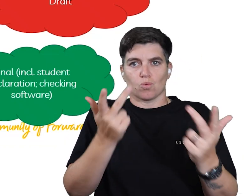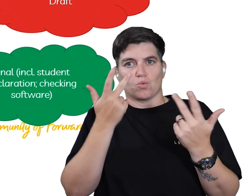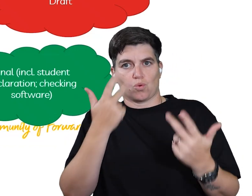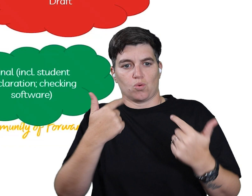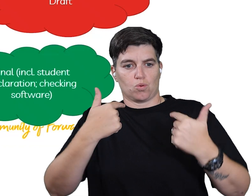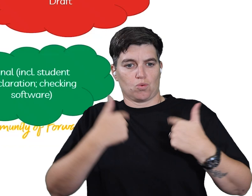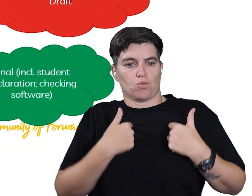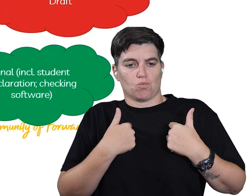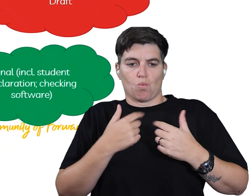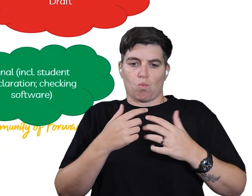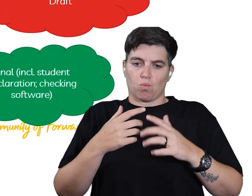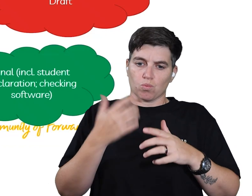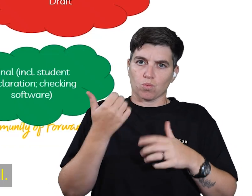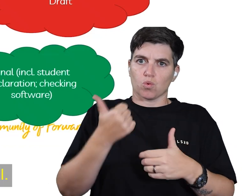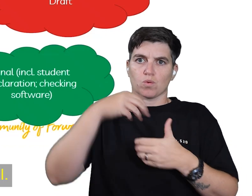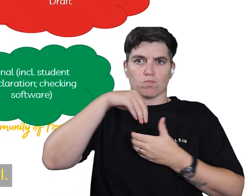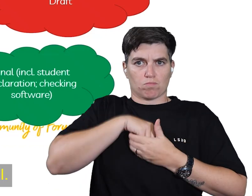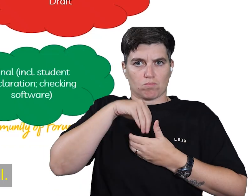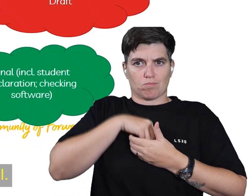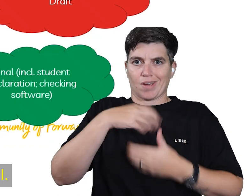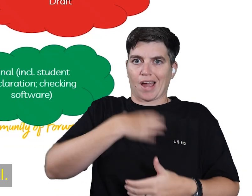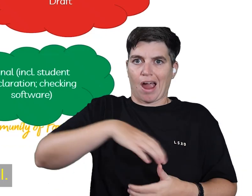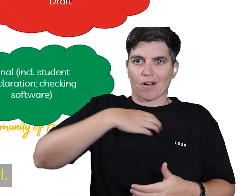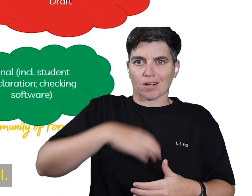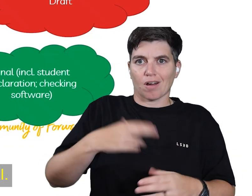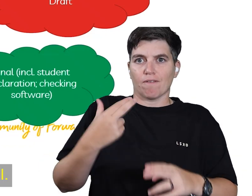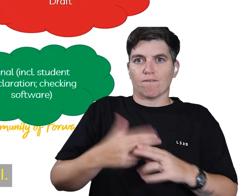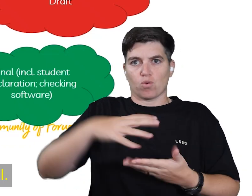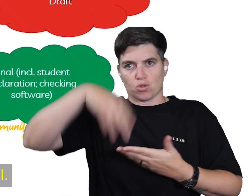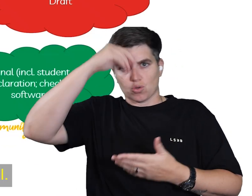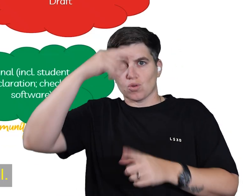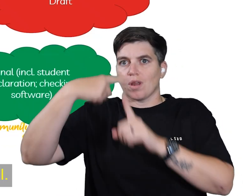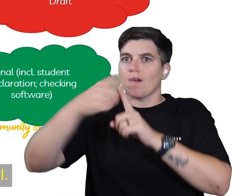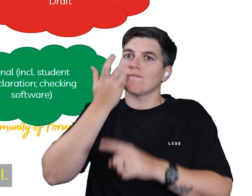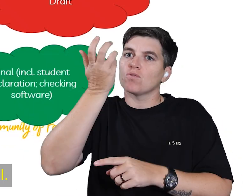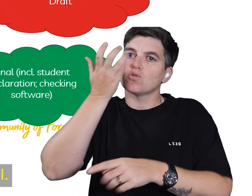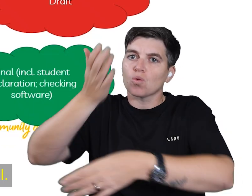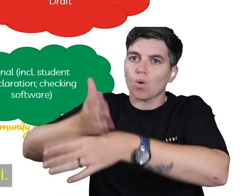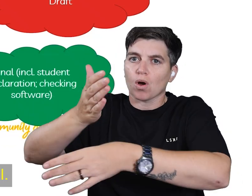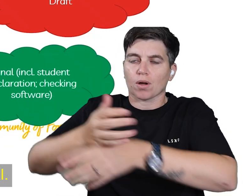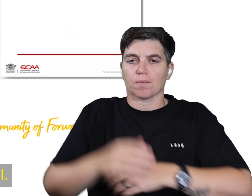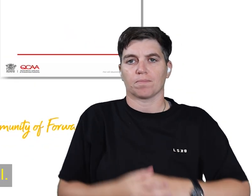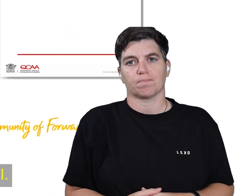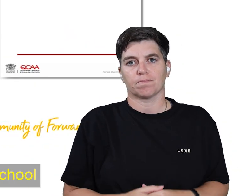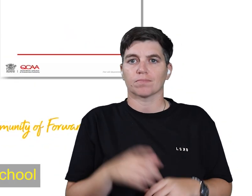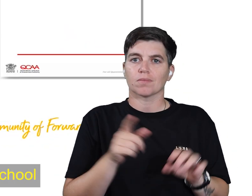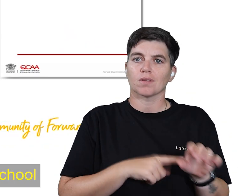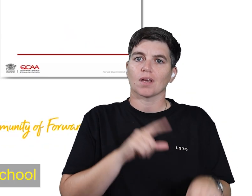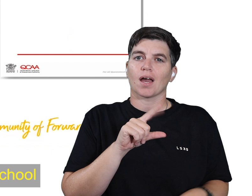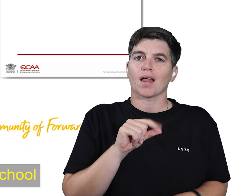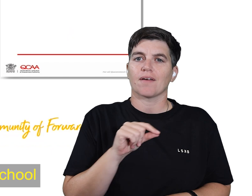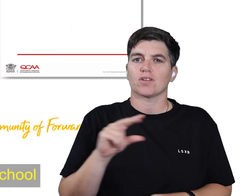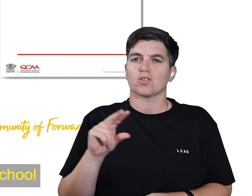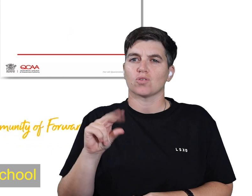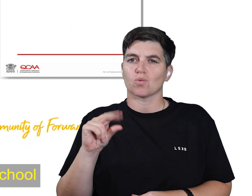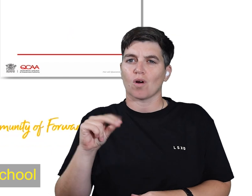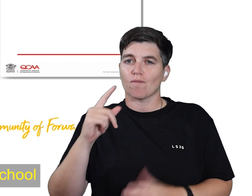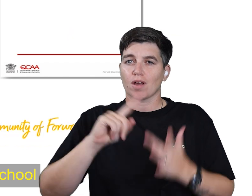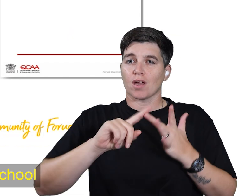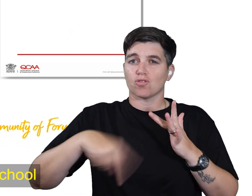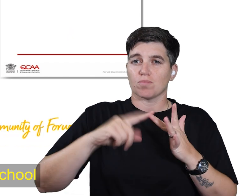on credibility as a student, but also their character as a future professional. The Year 11 and